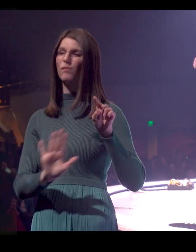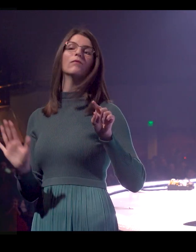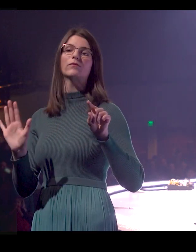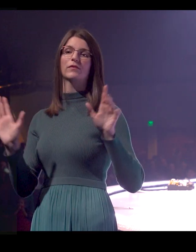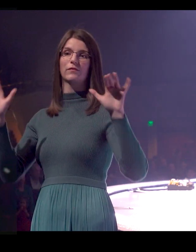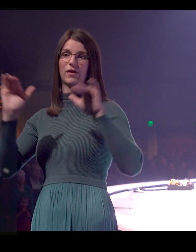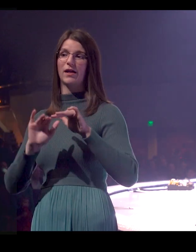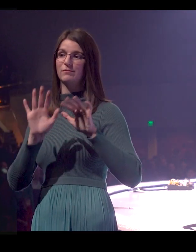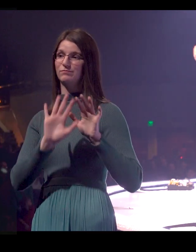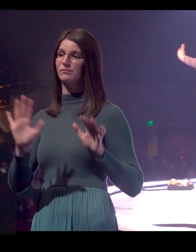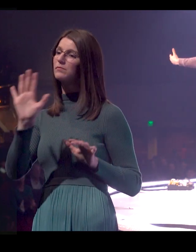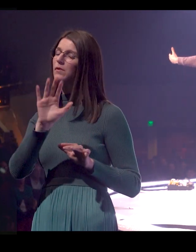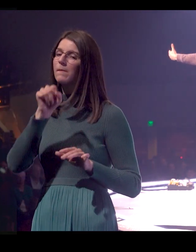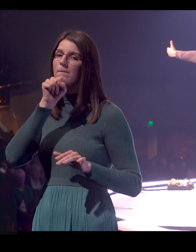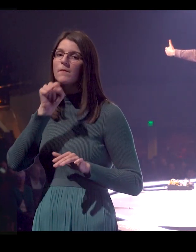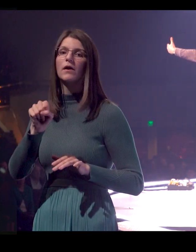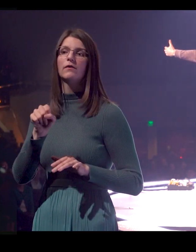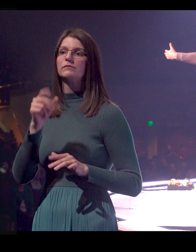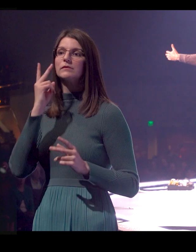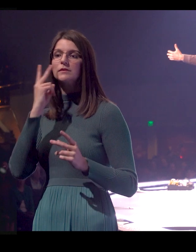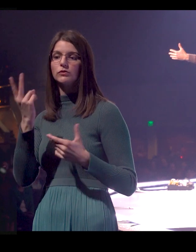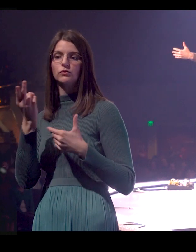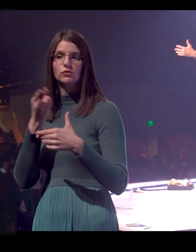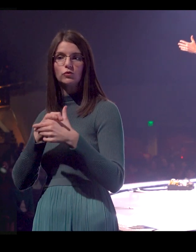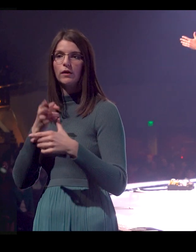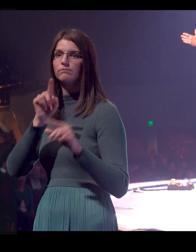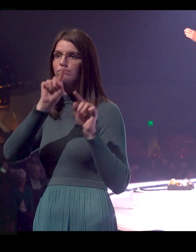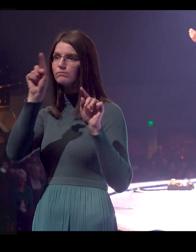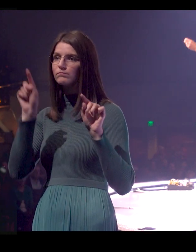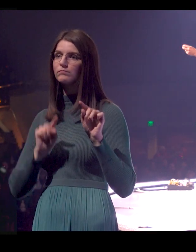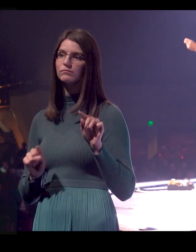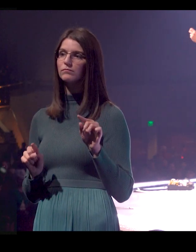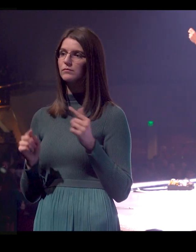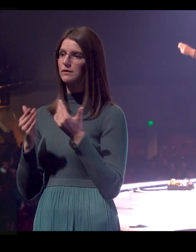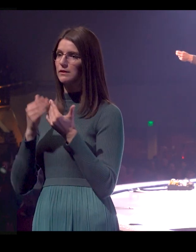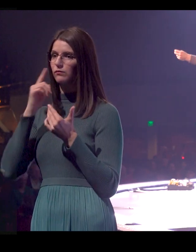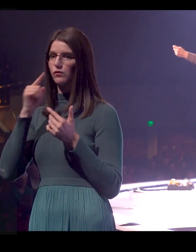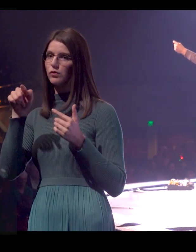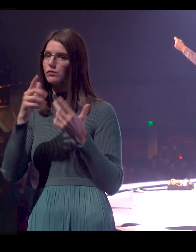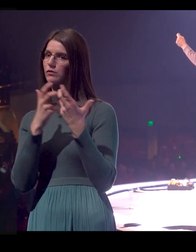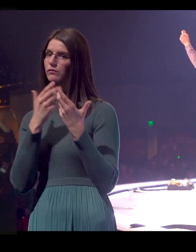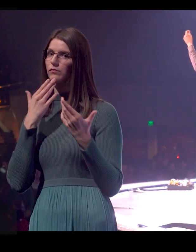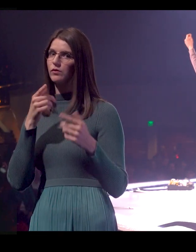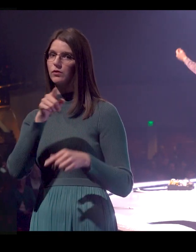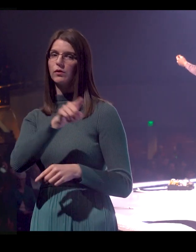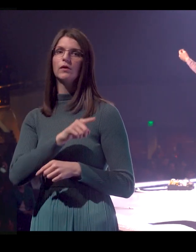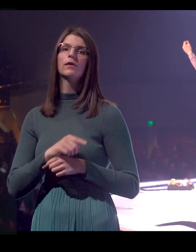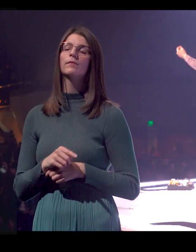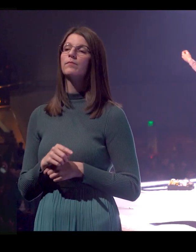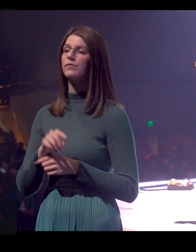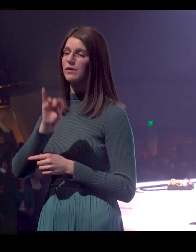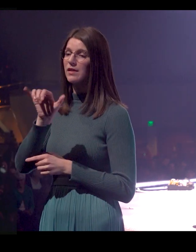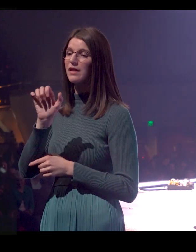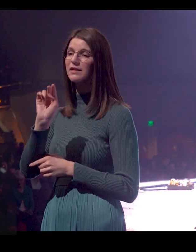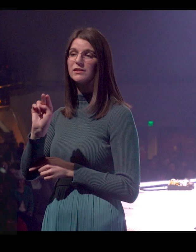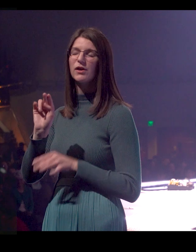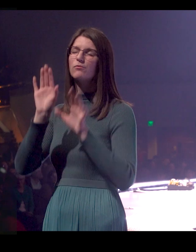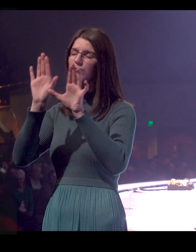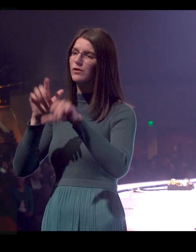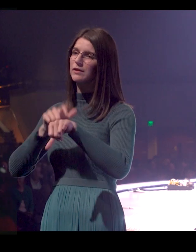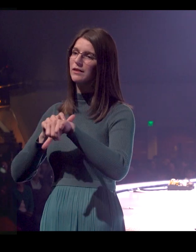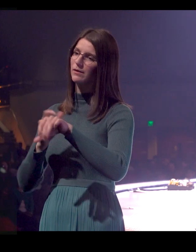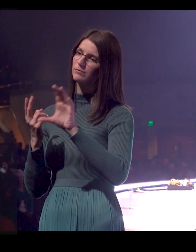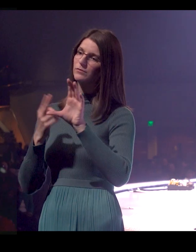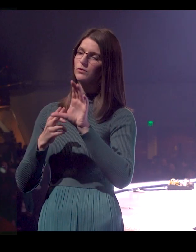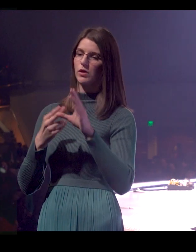those that's most convenient for you. And January is a great time to join us because we're kicking off a brand new series called I Declare. And this